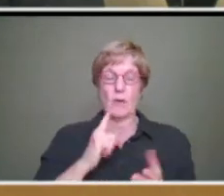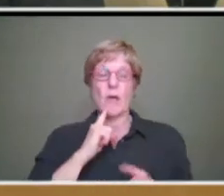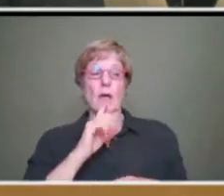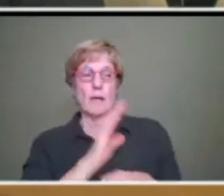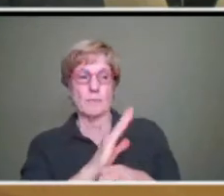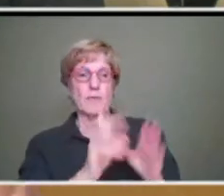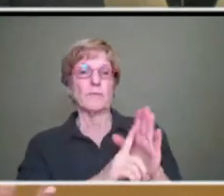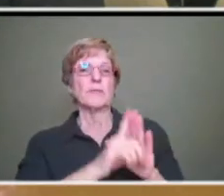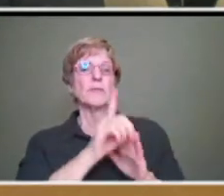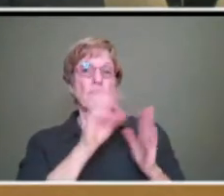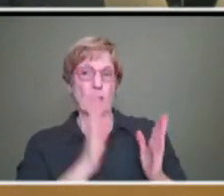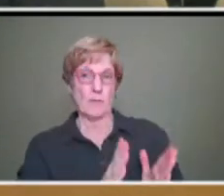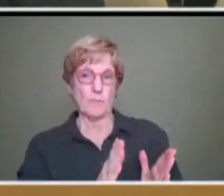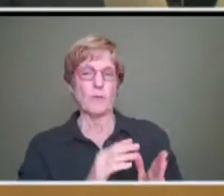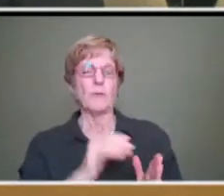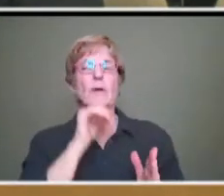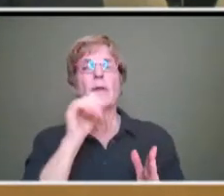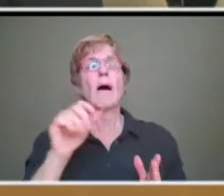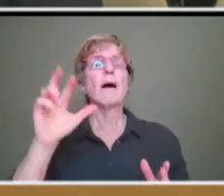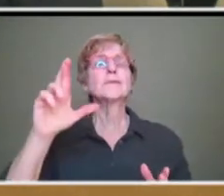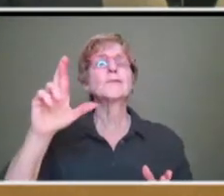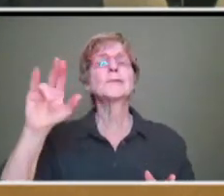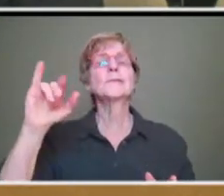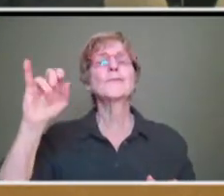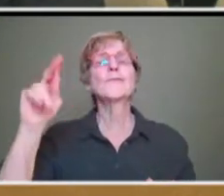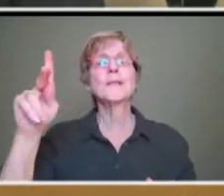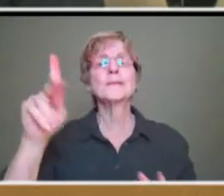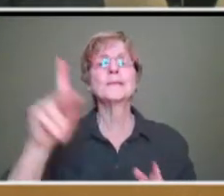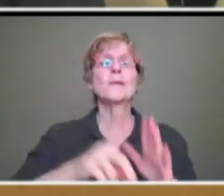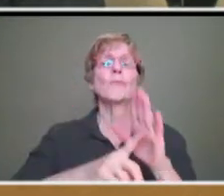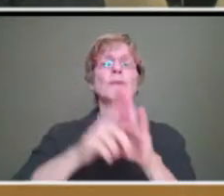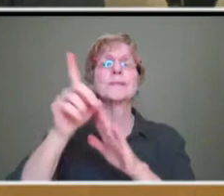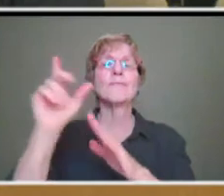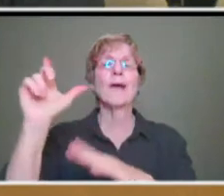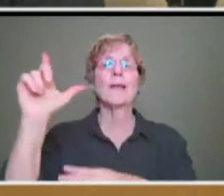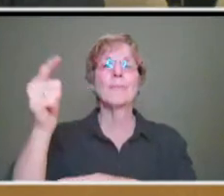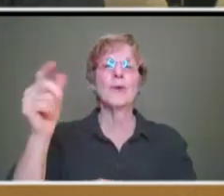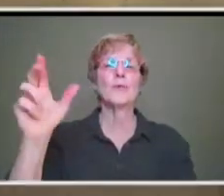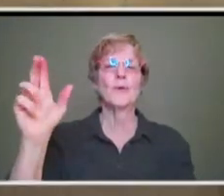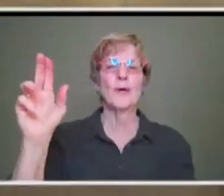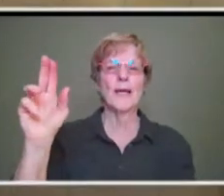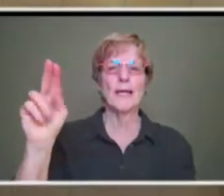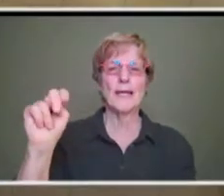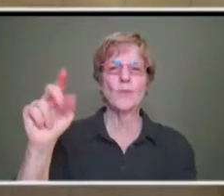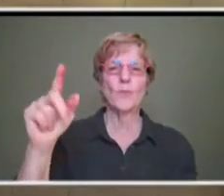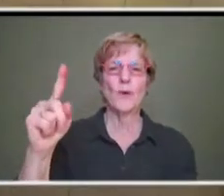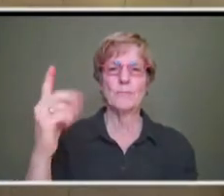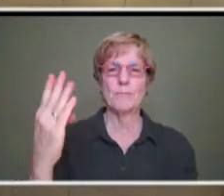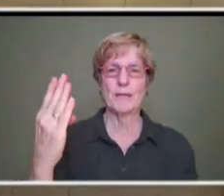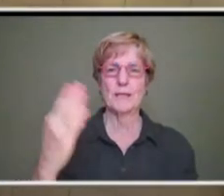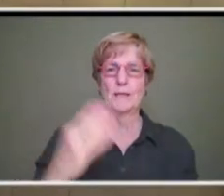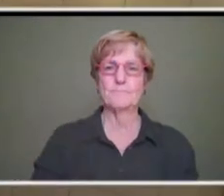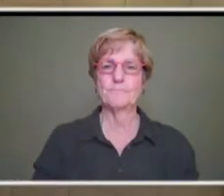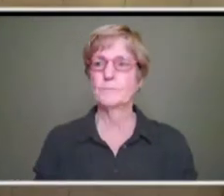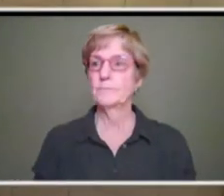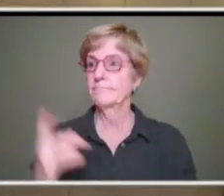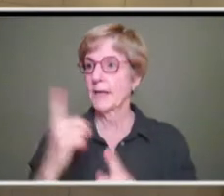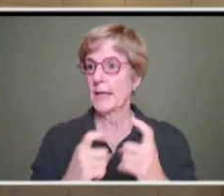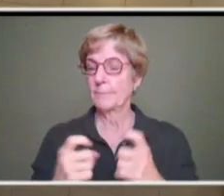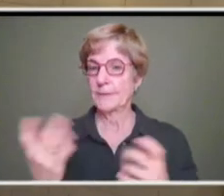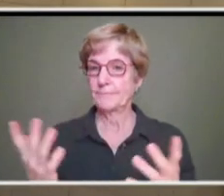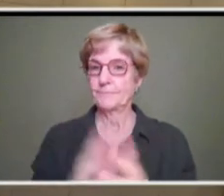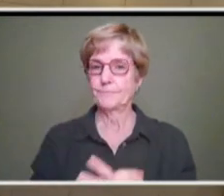and it's not left a chance what is developed under on this site under an n1b happy to take questions thank